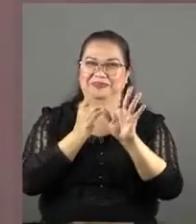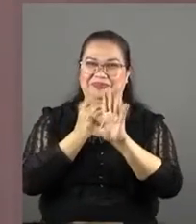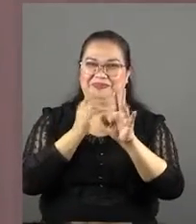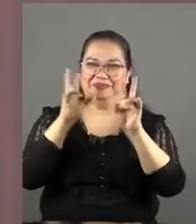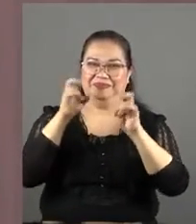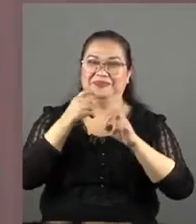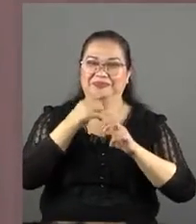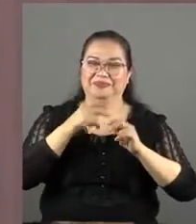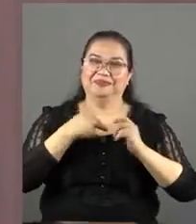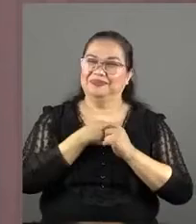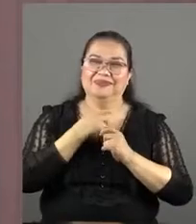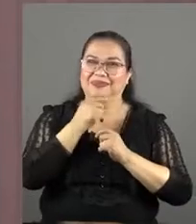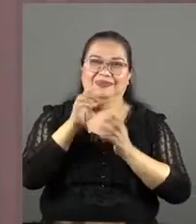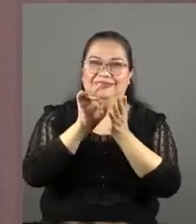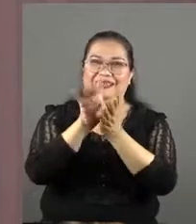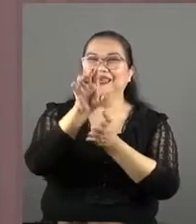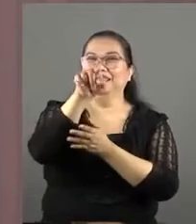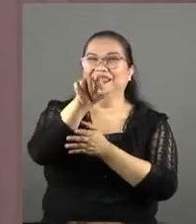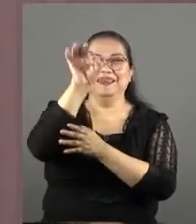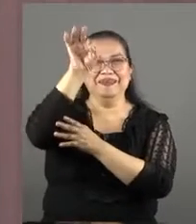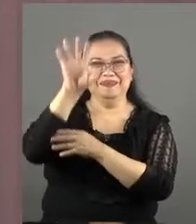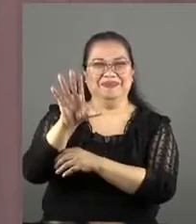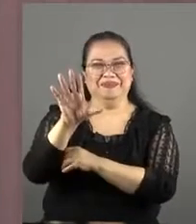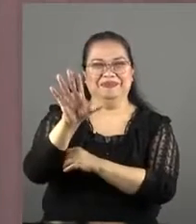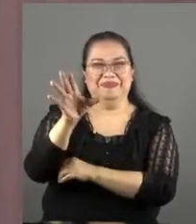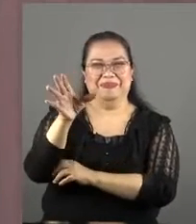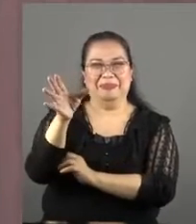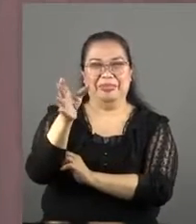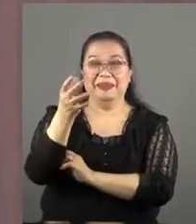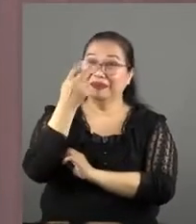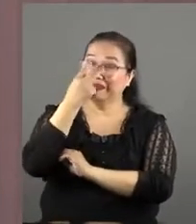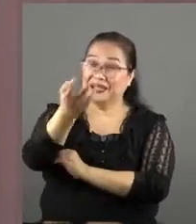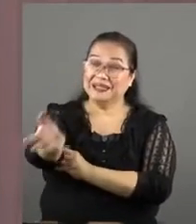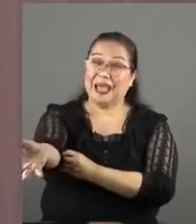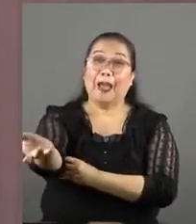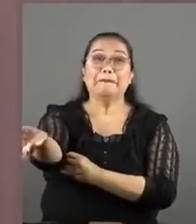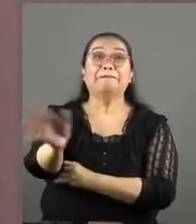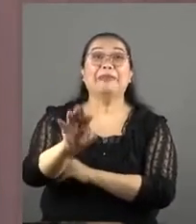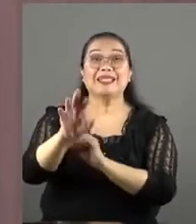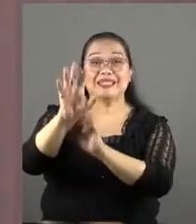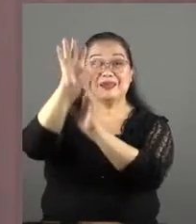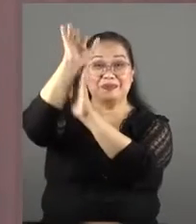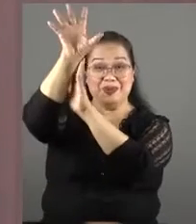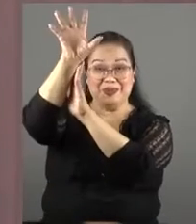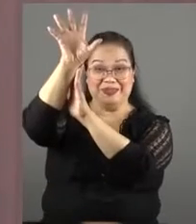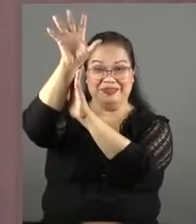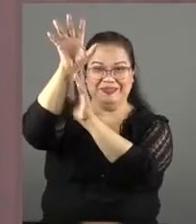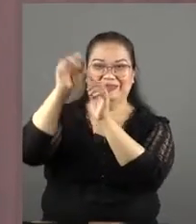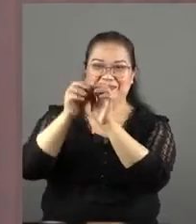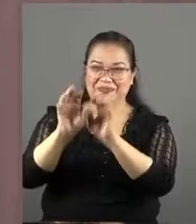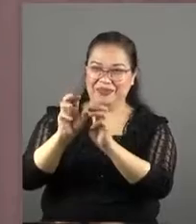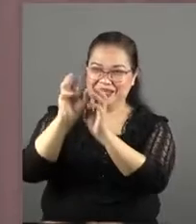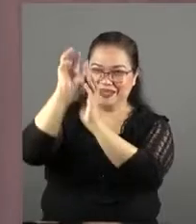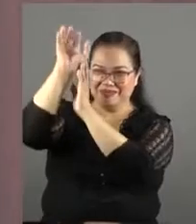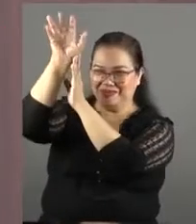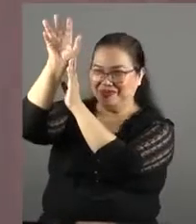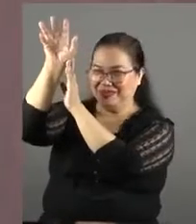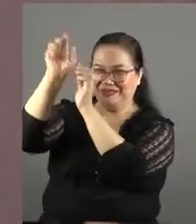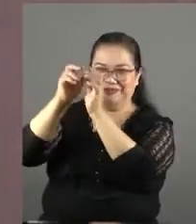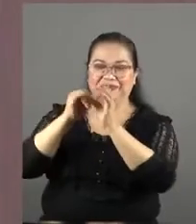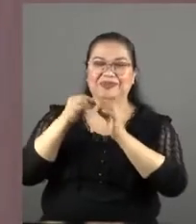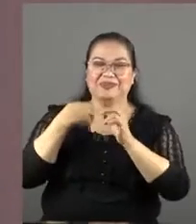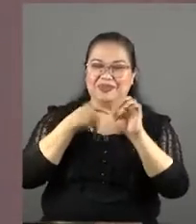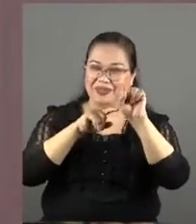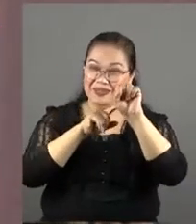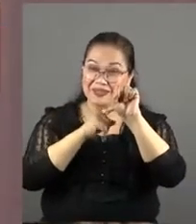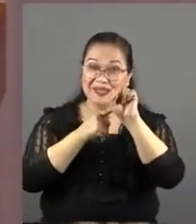and you'll not like me. As I was watching the game, it was a good game from the beginning. But you know what?